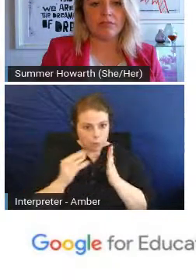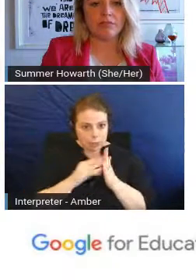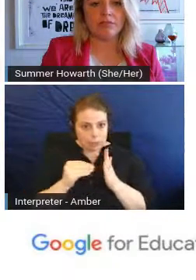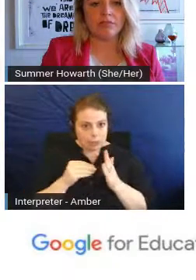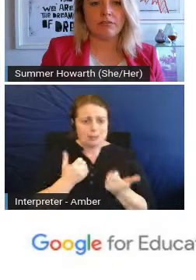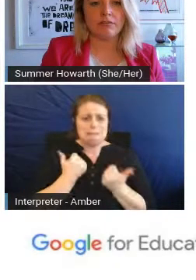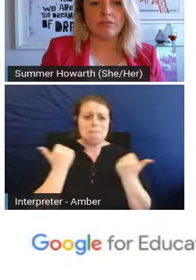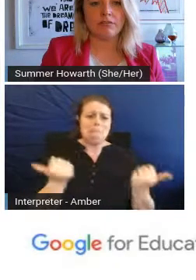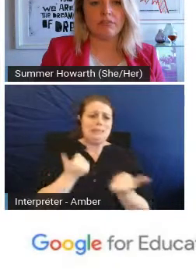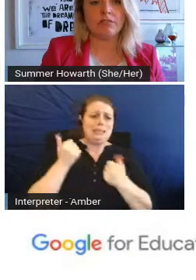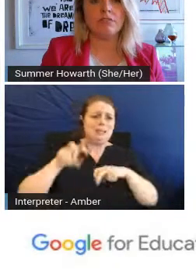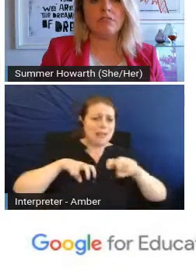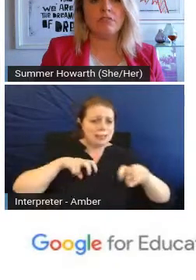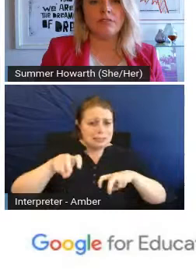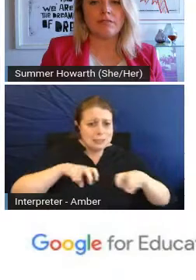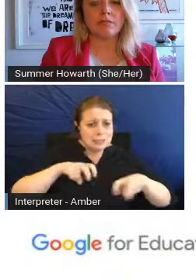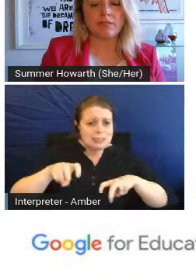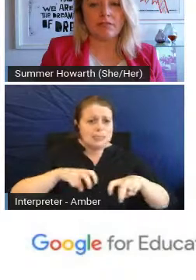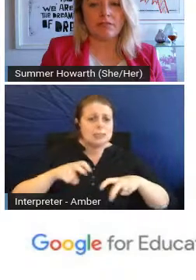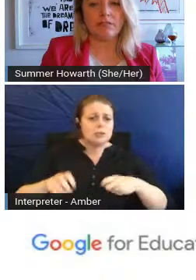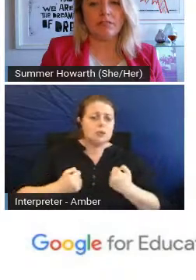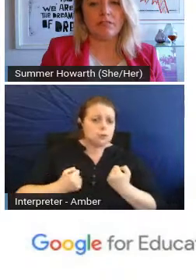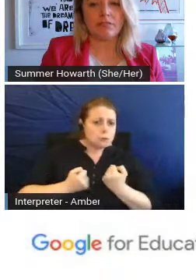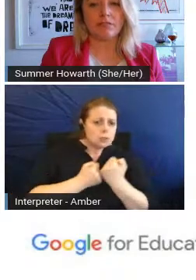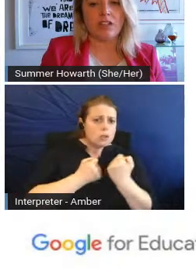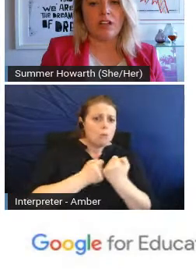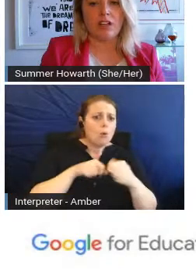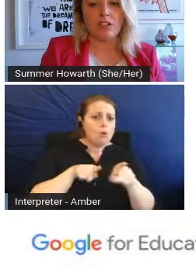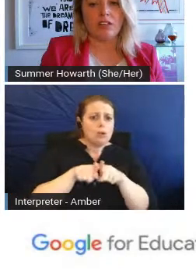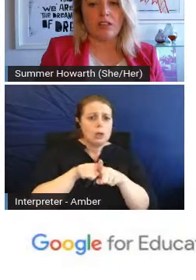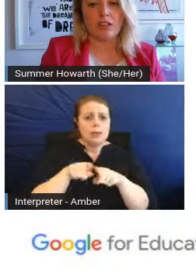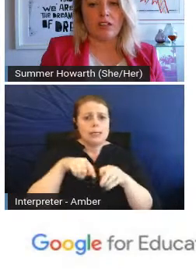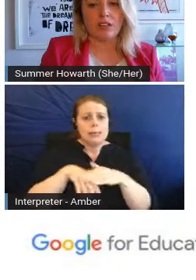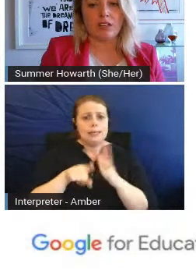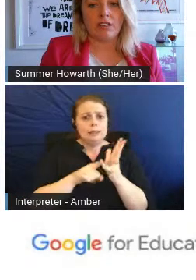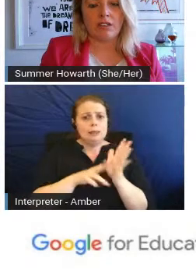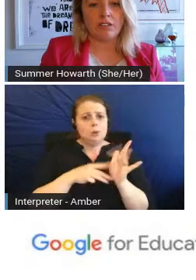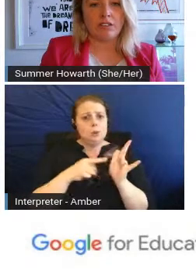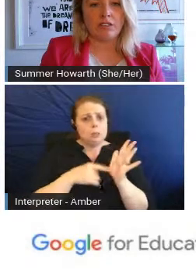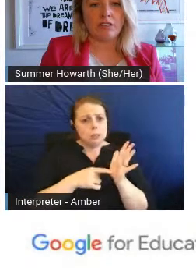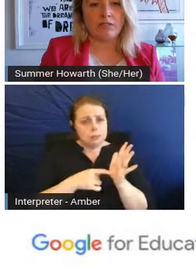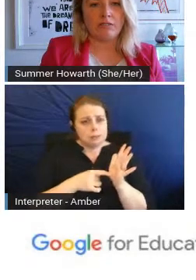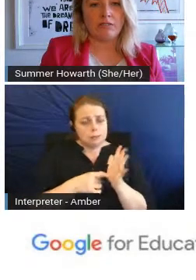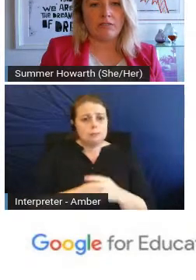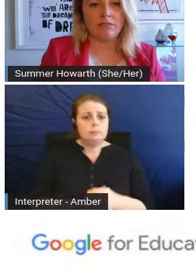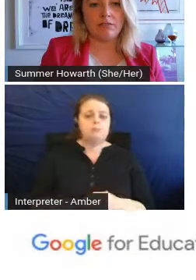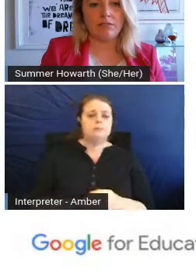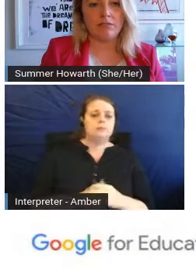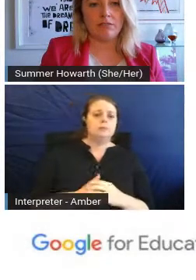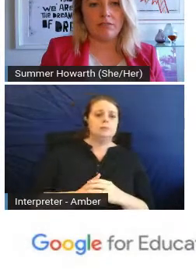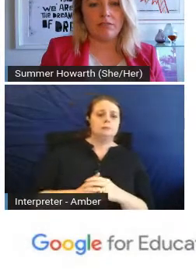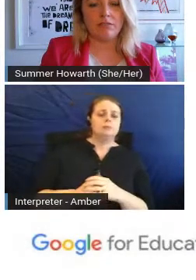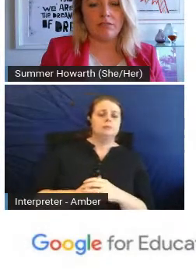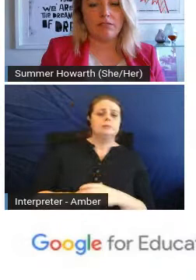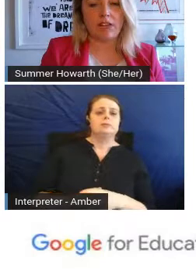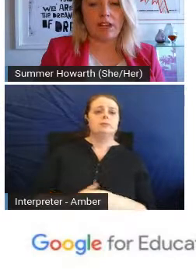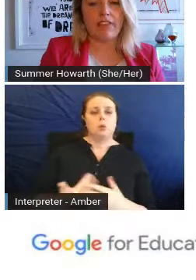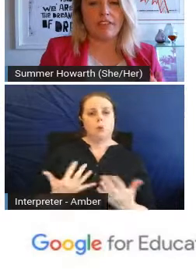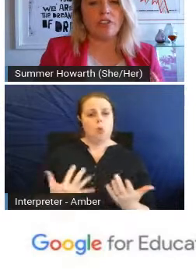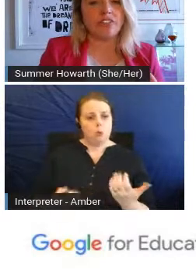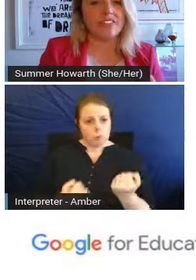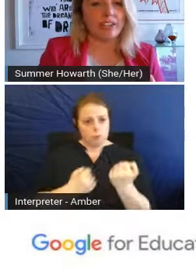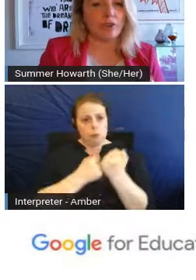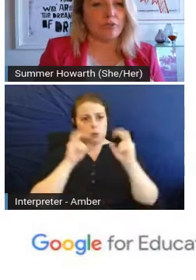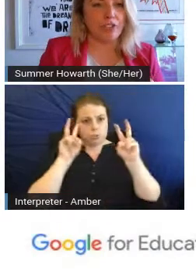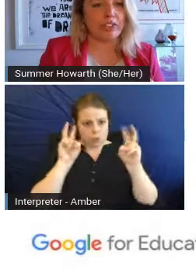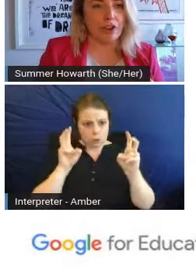this, maybe to reinforce some of the learning that they're doing in this unit, or something that just sort of complements what you're seeing in these topics or in these. And